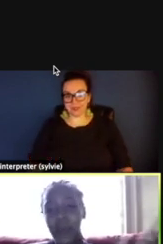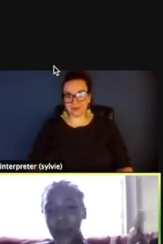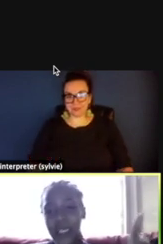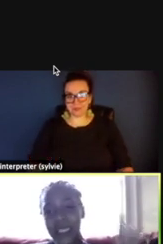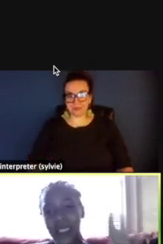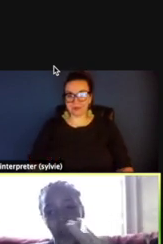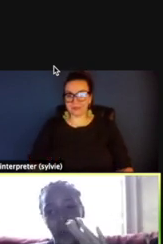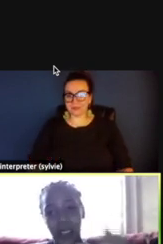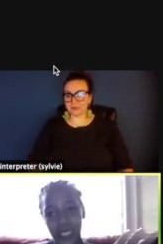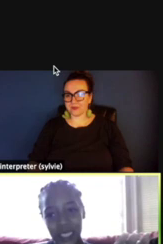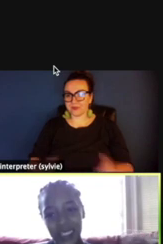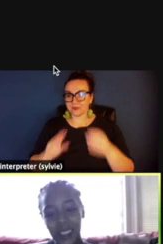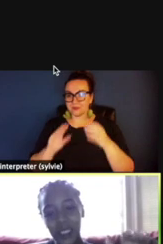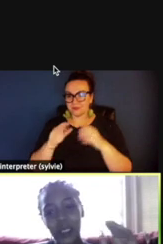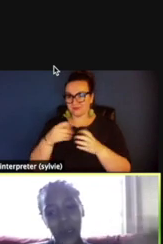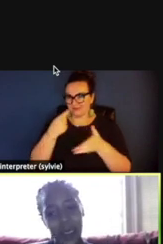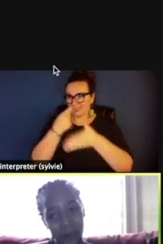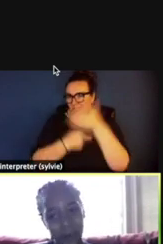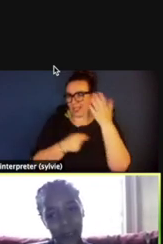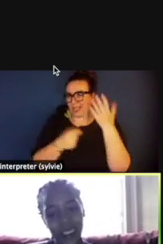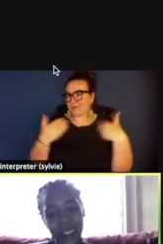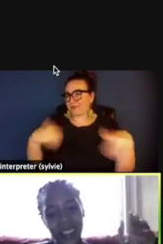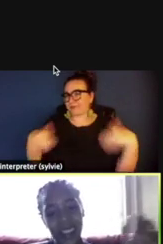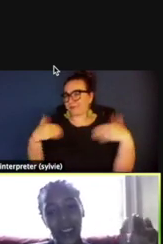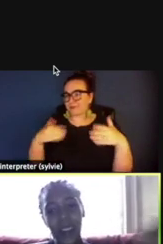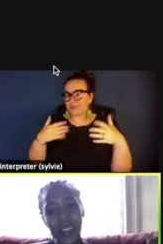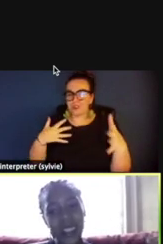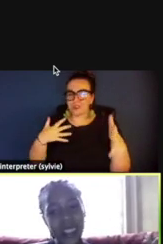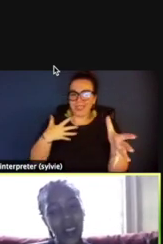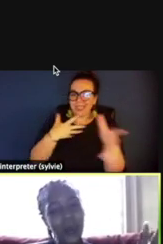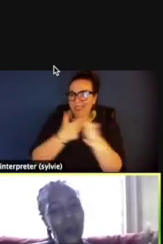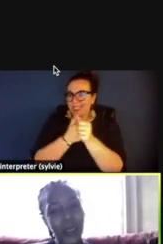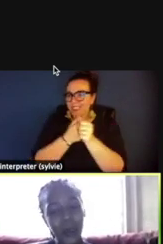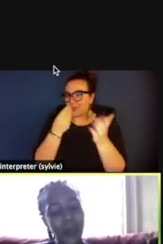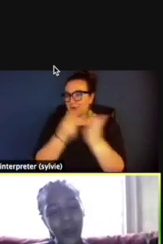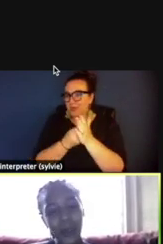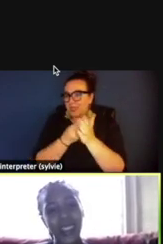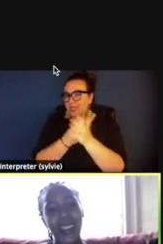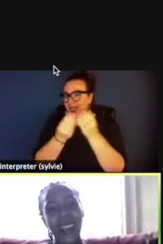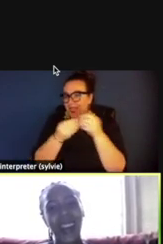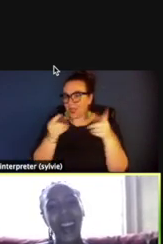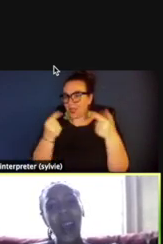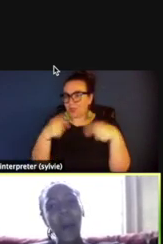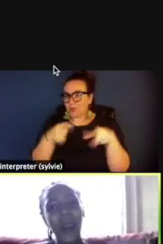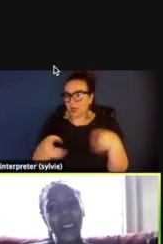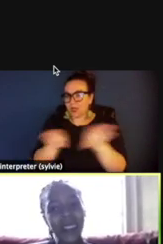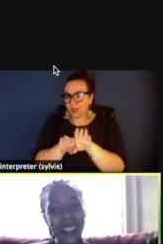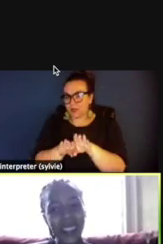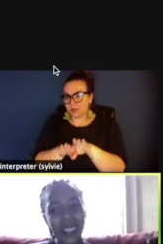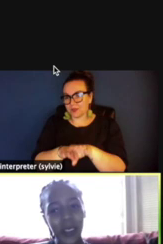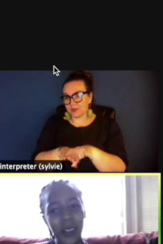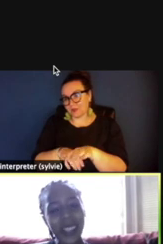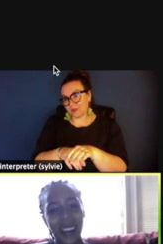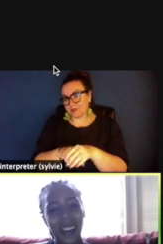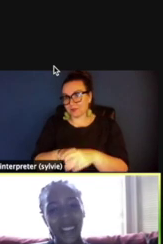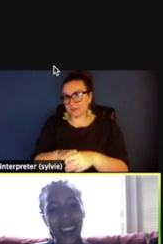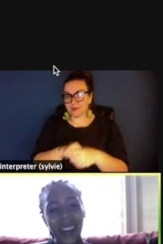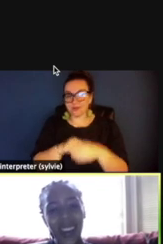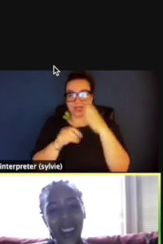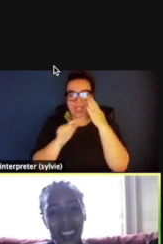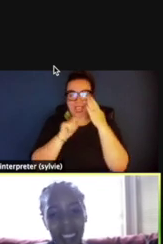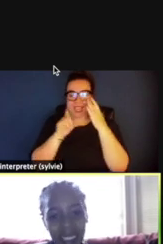number one, prices are outrageous. They're trying to make up for the money that they lost while things were closed. But I really did enjoy